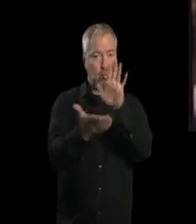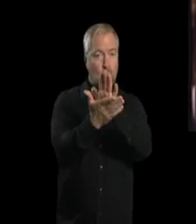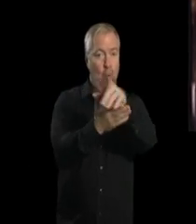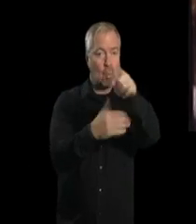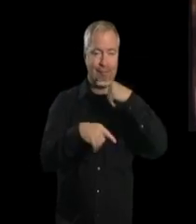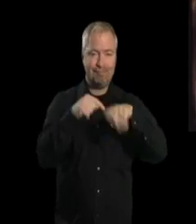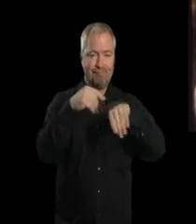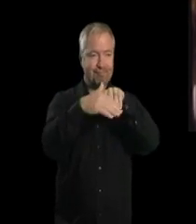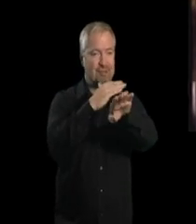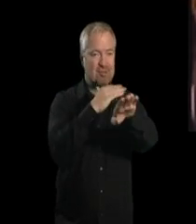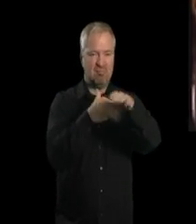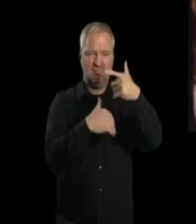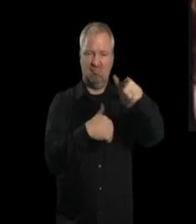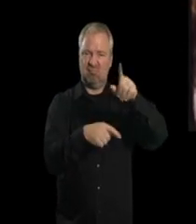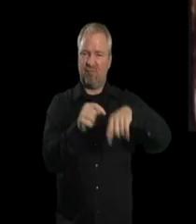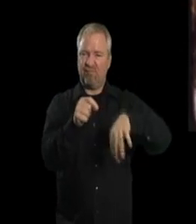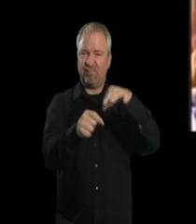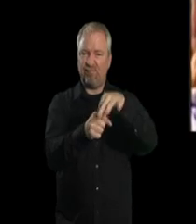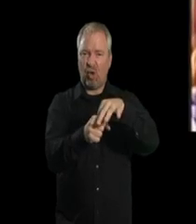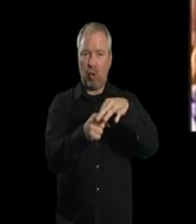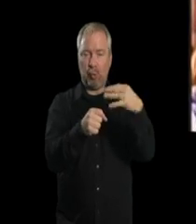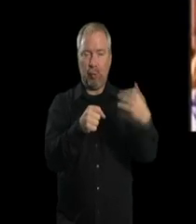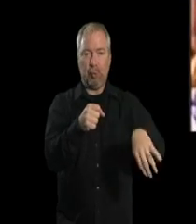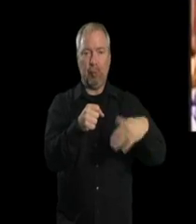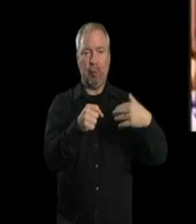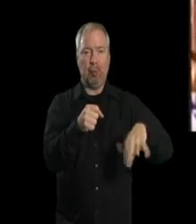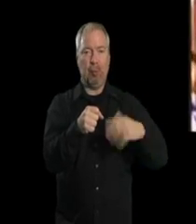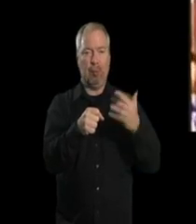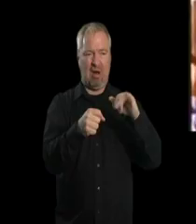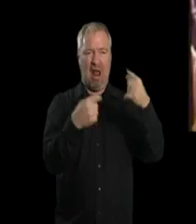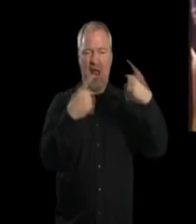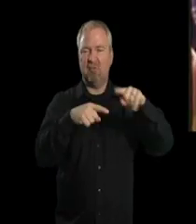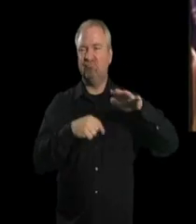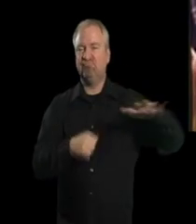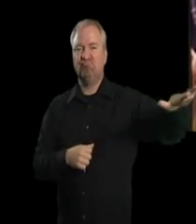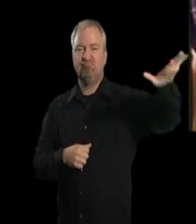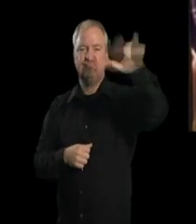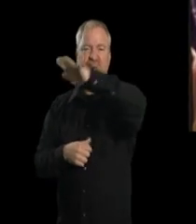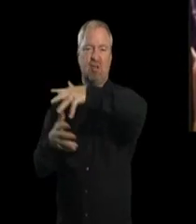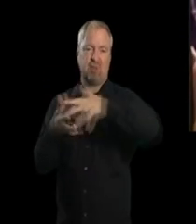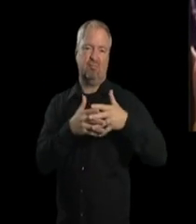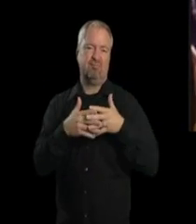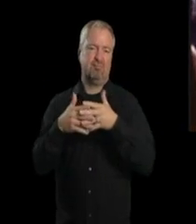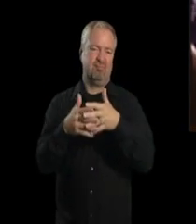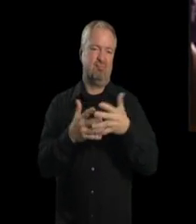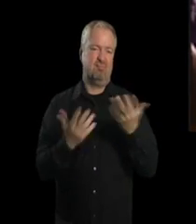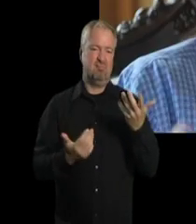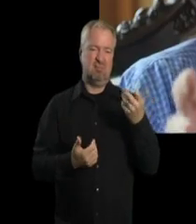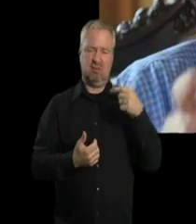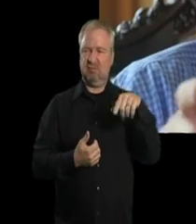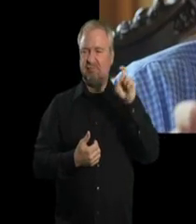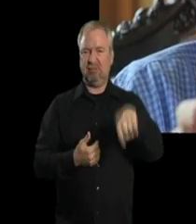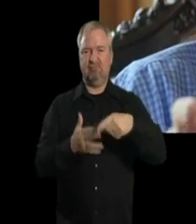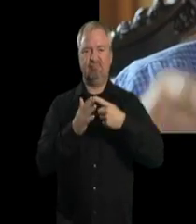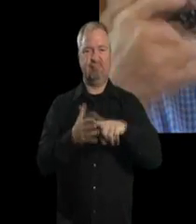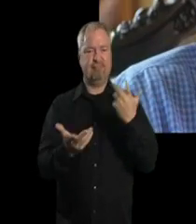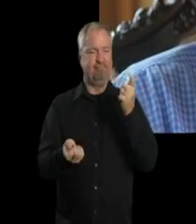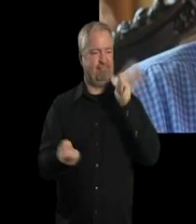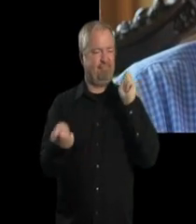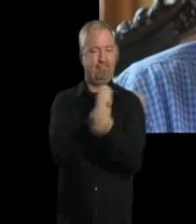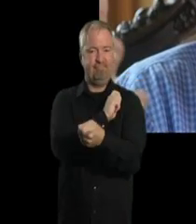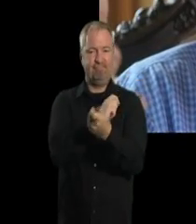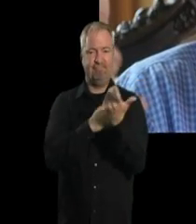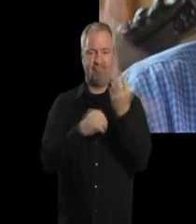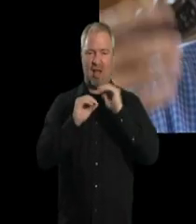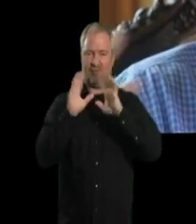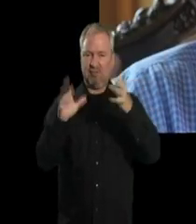as I can't get into the school to vote. So I can't vote. And that was happening all over America. You start with something that should be obvious